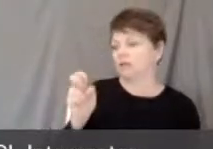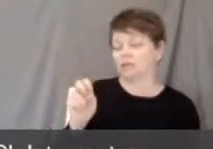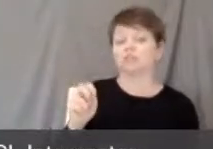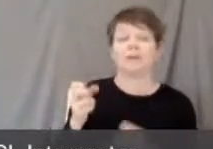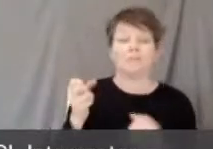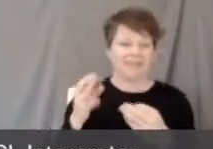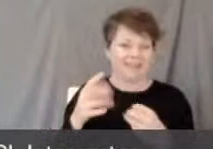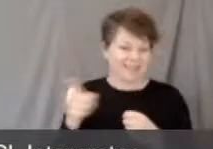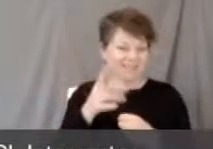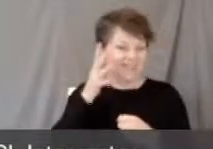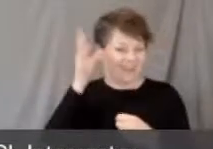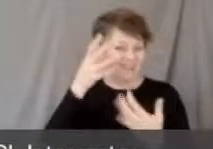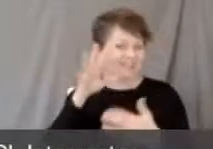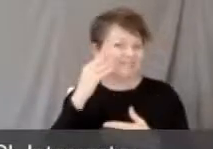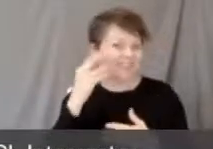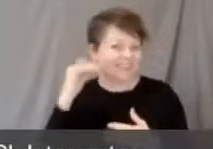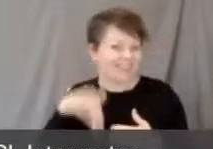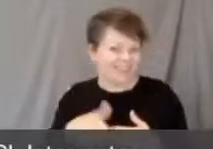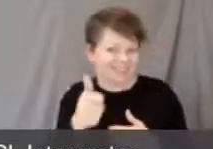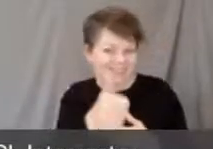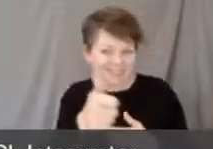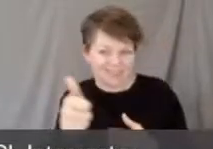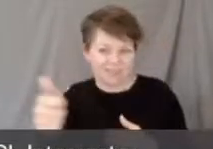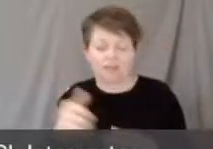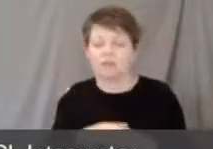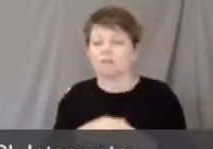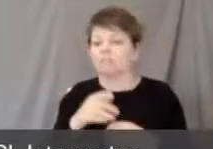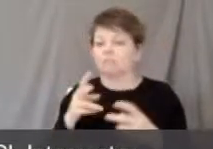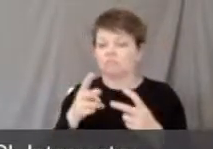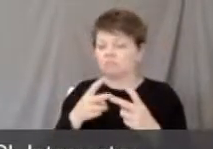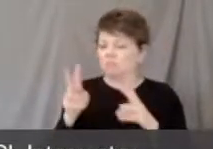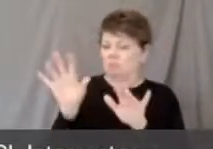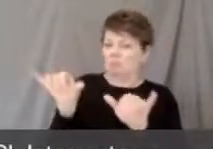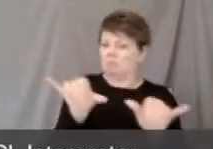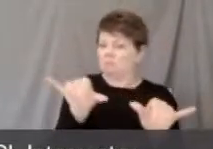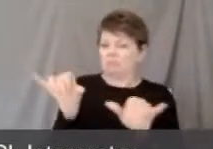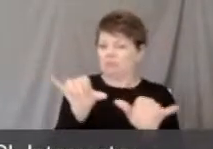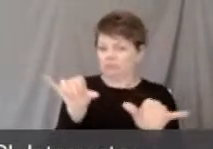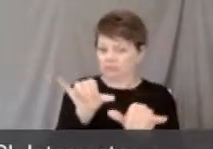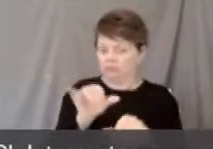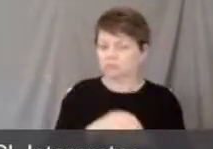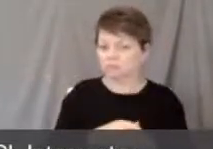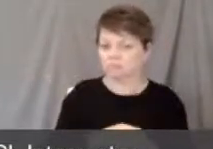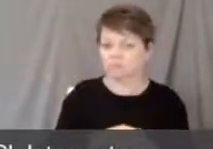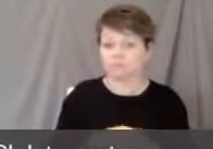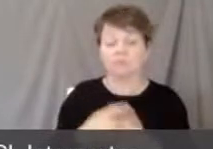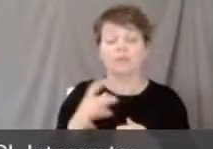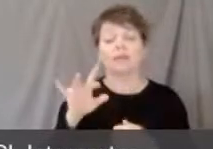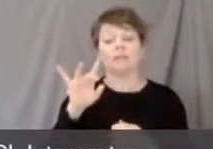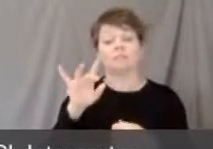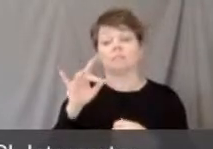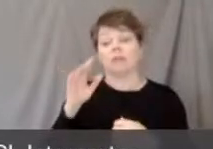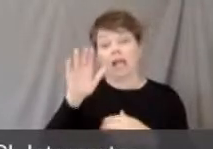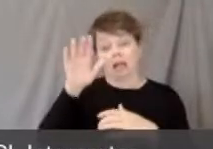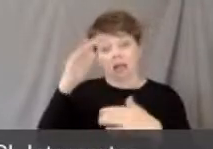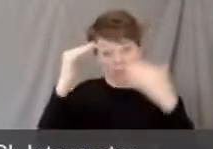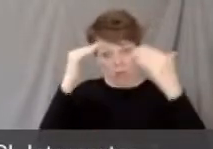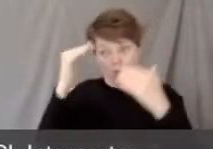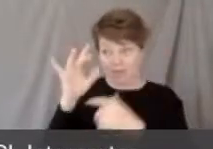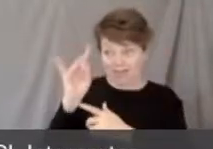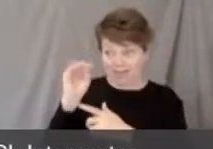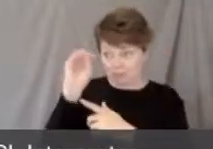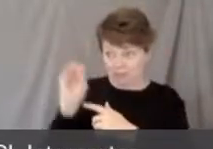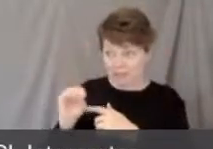themselves, themselves, and they were pretty comparable. About 80% in the adult studies